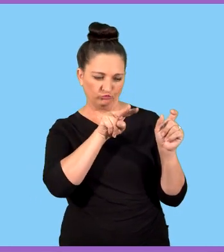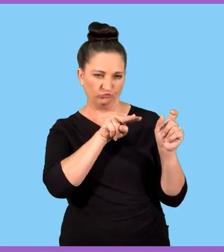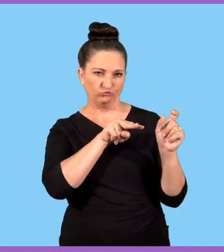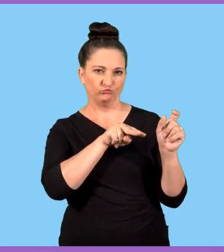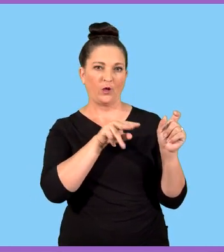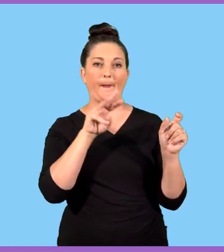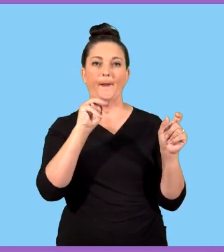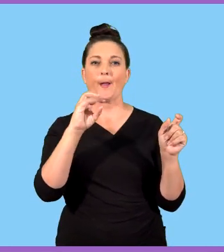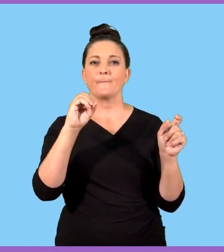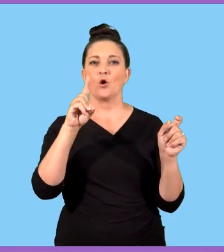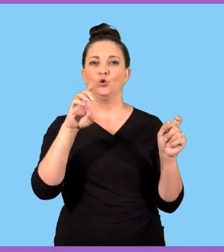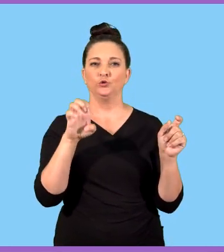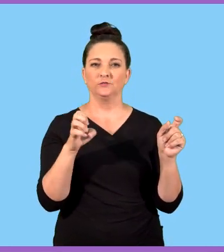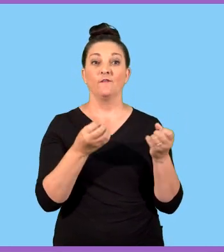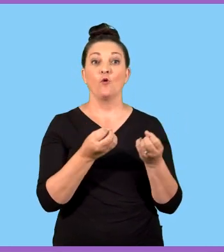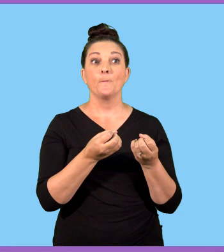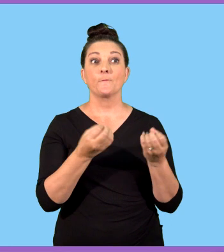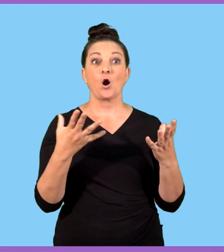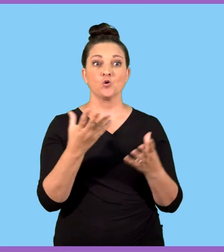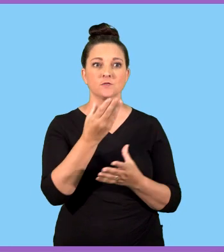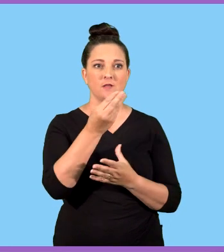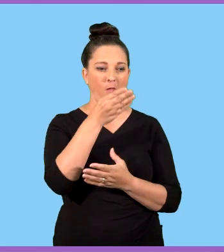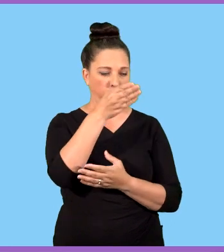that, my mode here